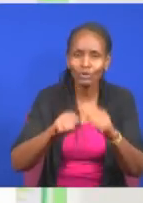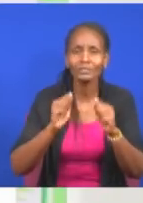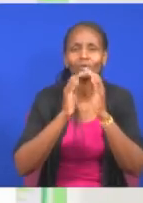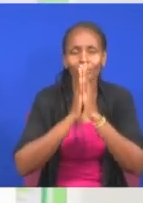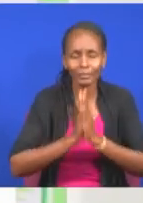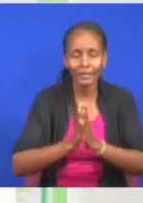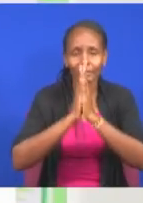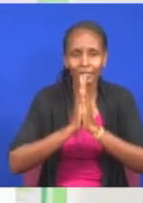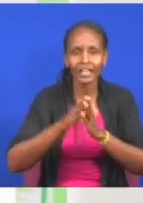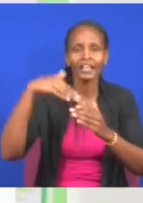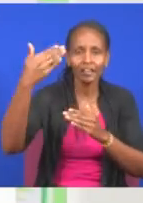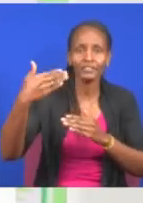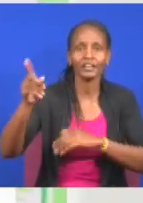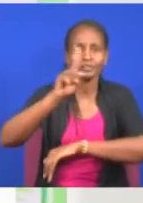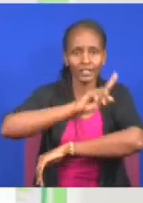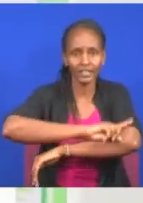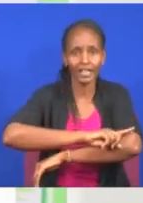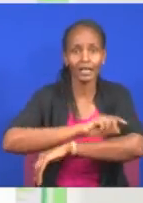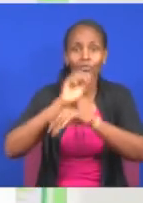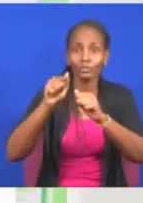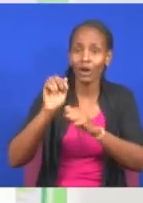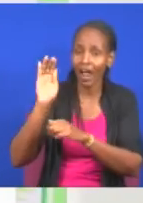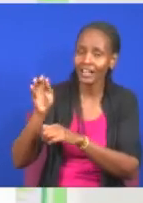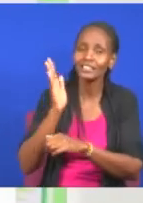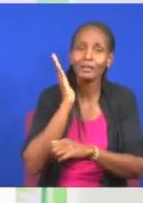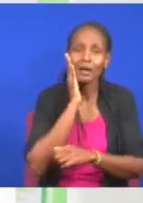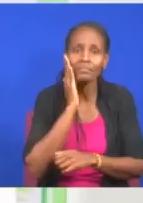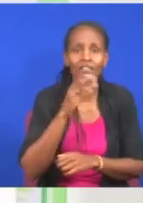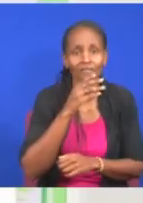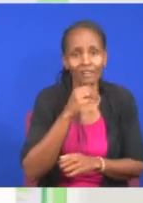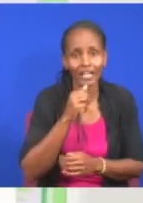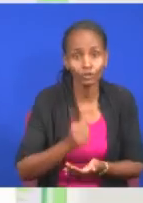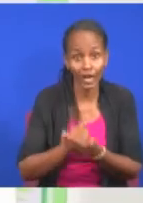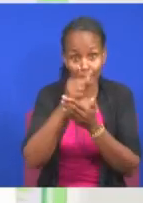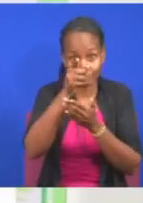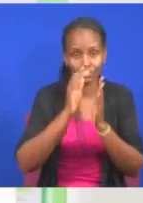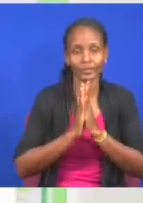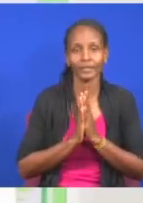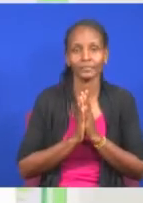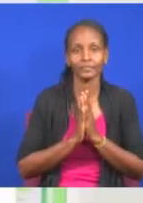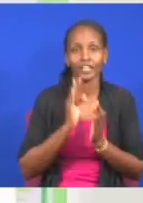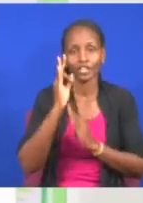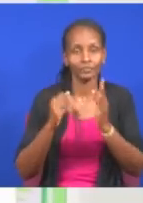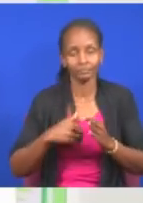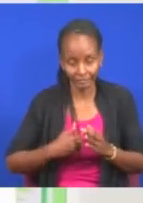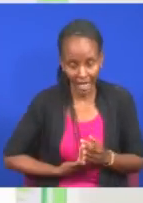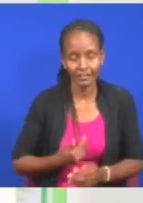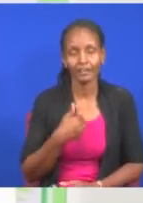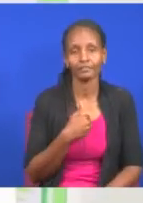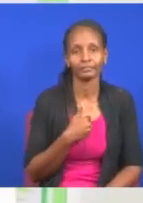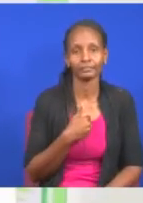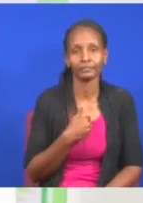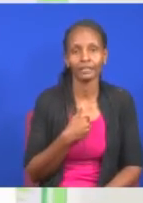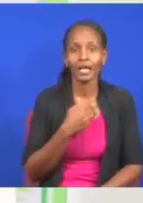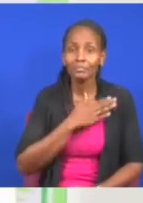every day, and you can ask your mommy or your daddy to help you pray if you get tired. Please ask them to